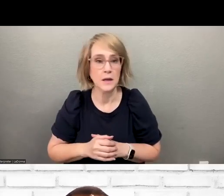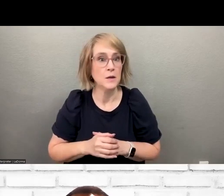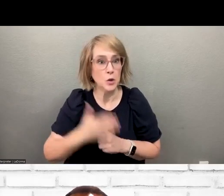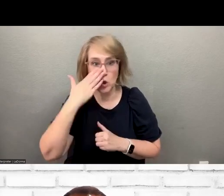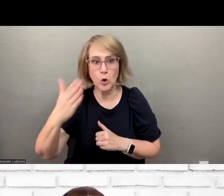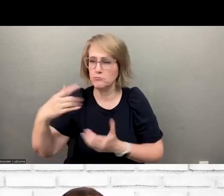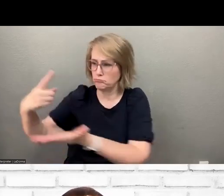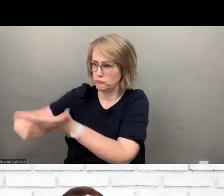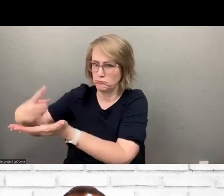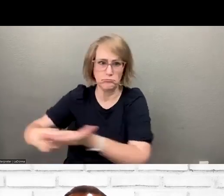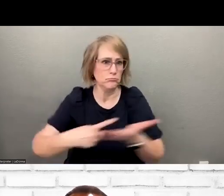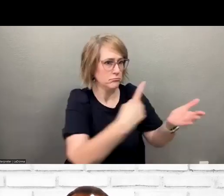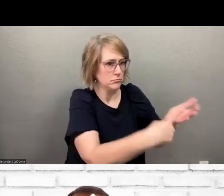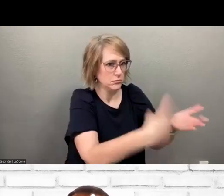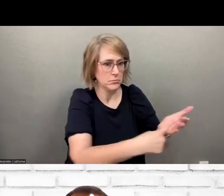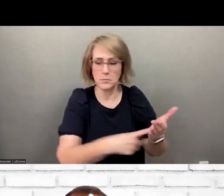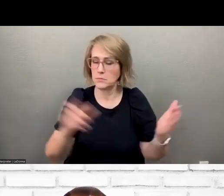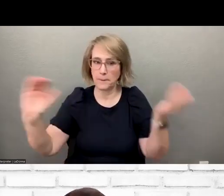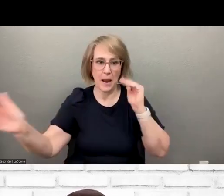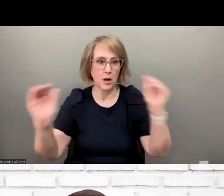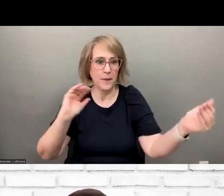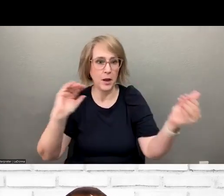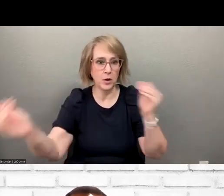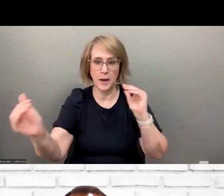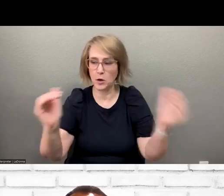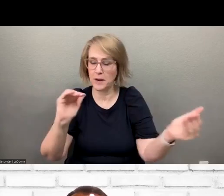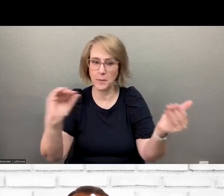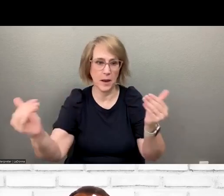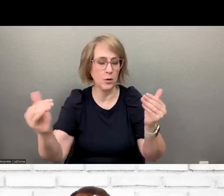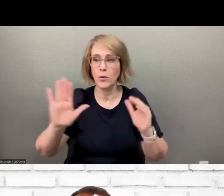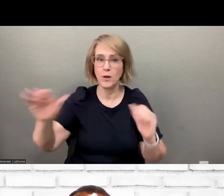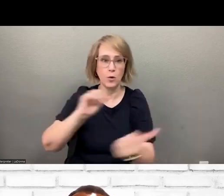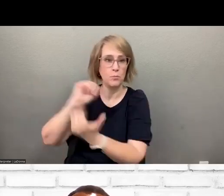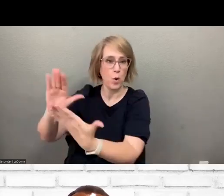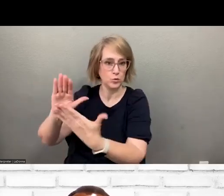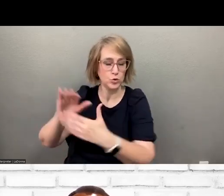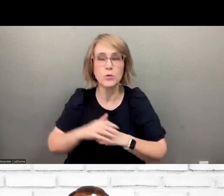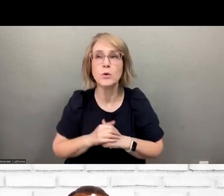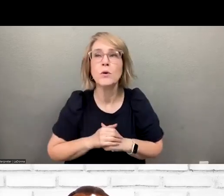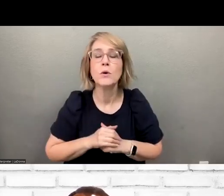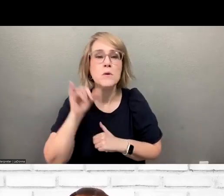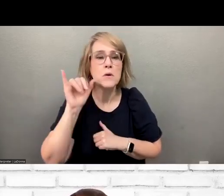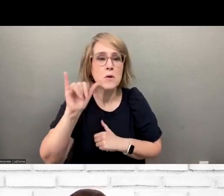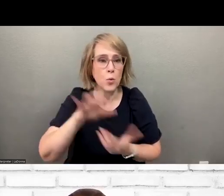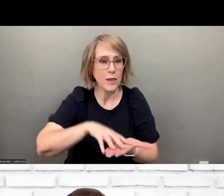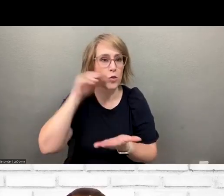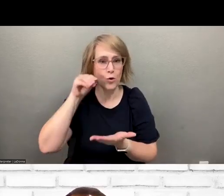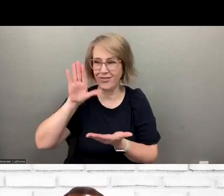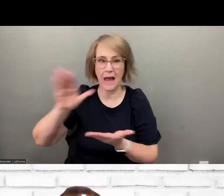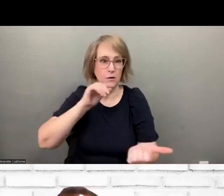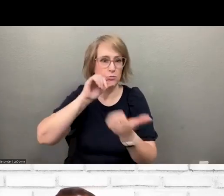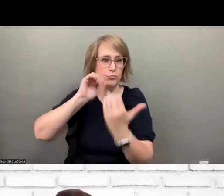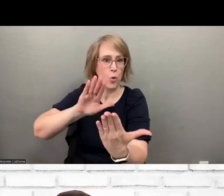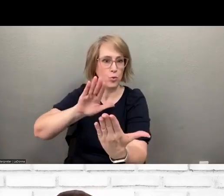very inspiring and very open-ended, because one of the things that came out of the session was learning about the approach